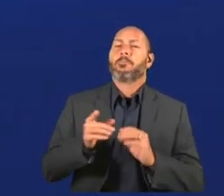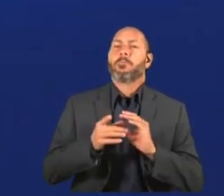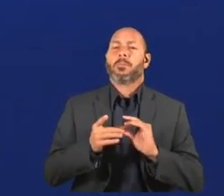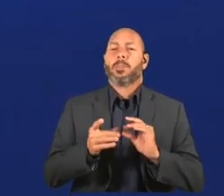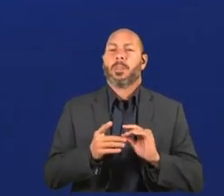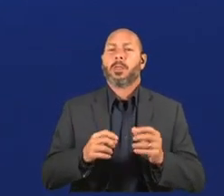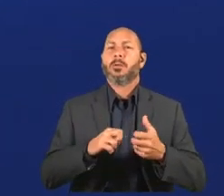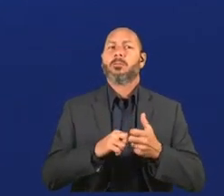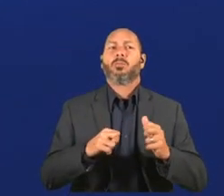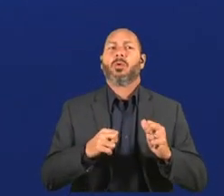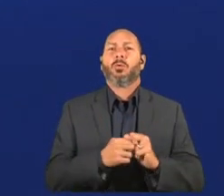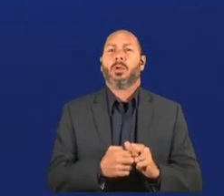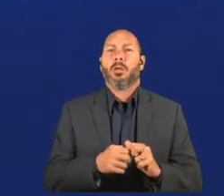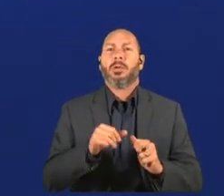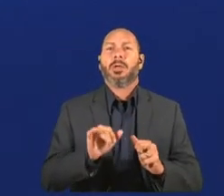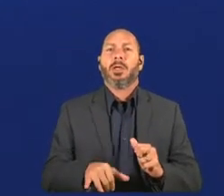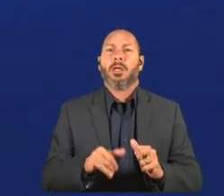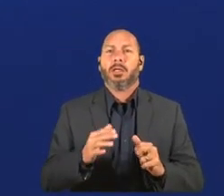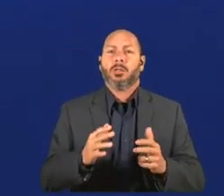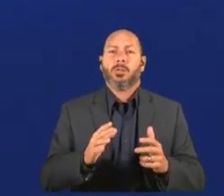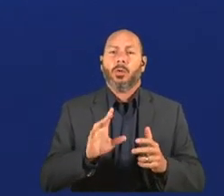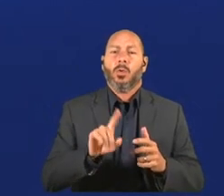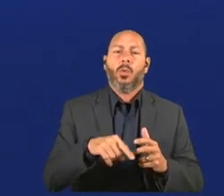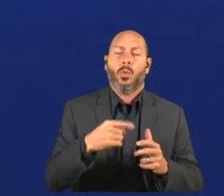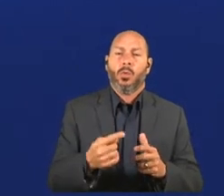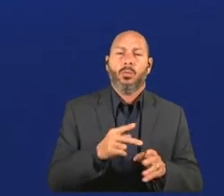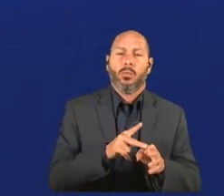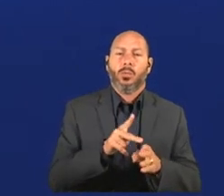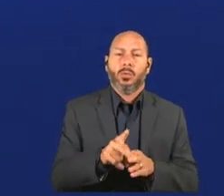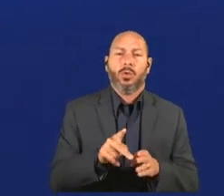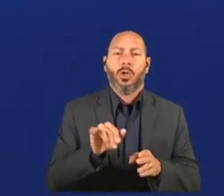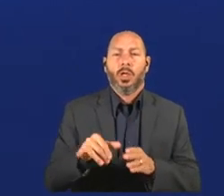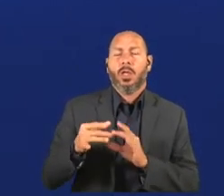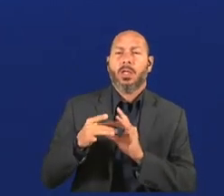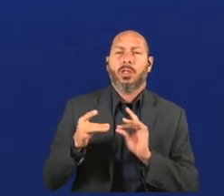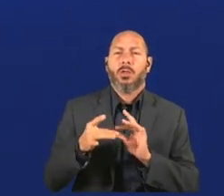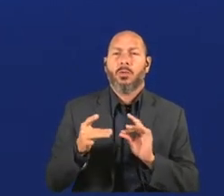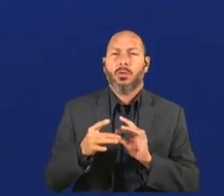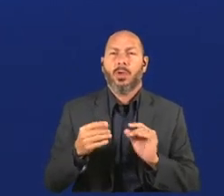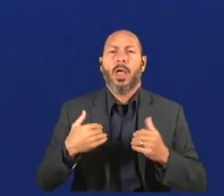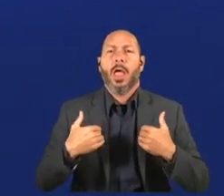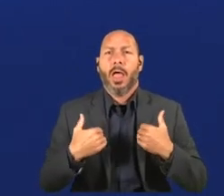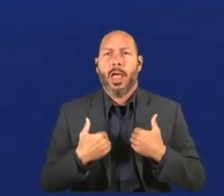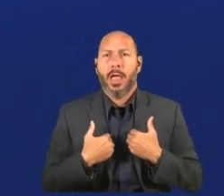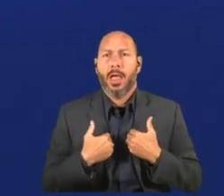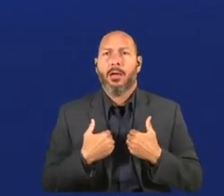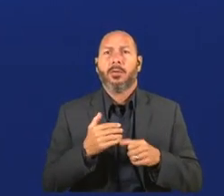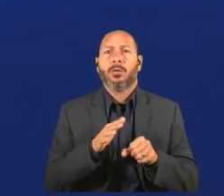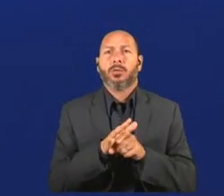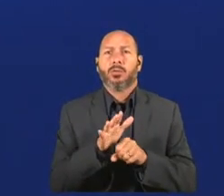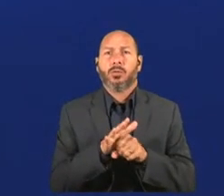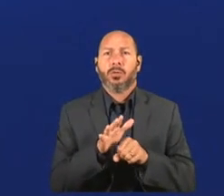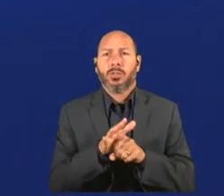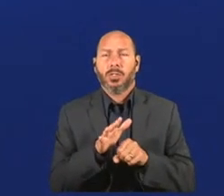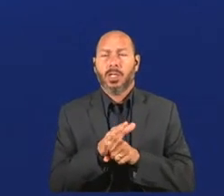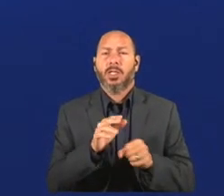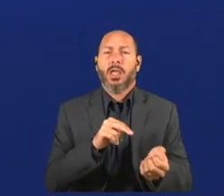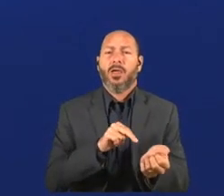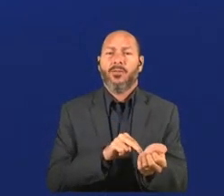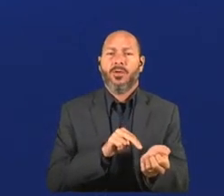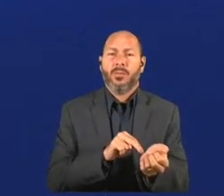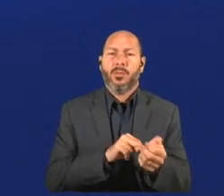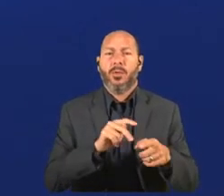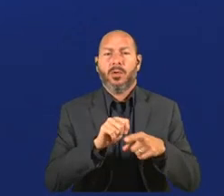of nurses and other allied health professionals. As she was mentioning, we have enough trained and licensed nurses, but